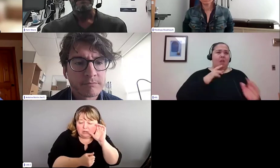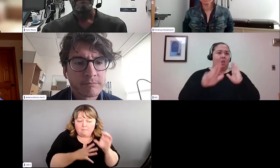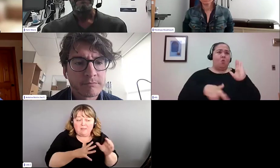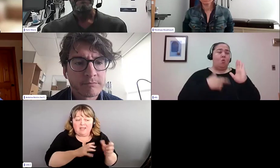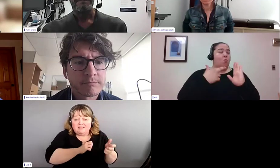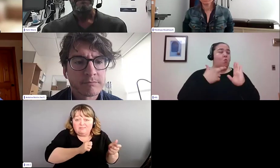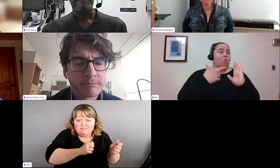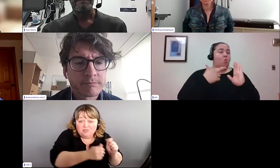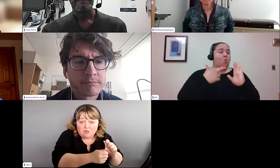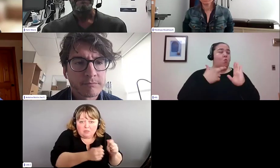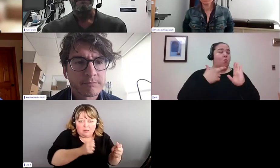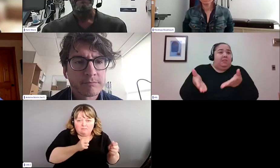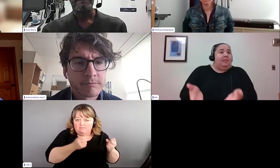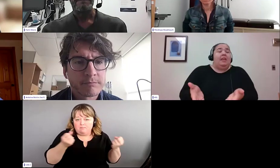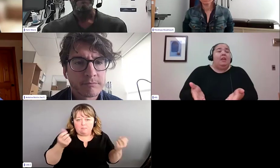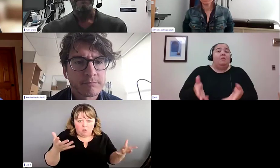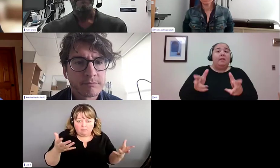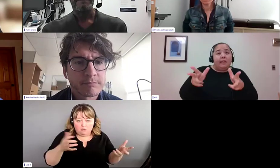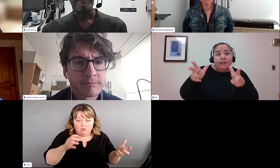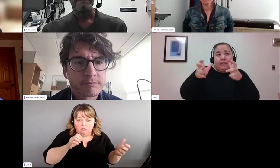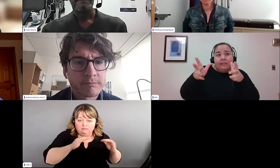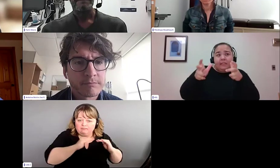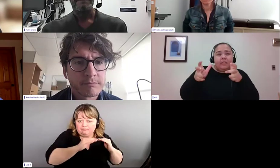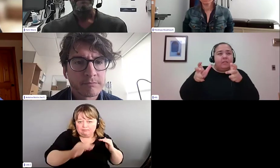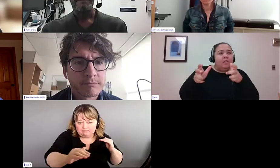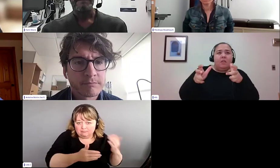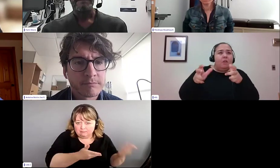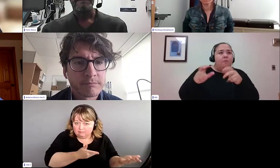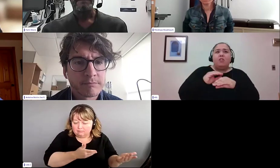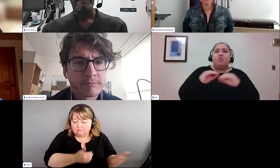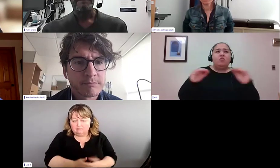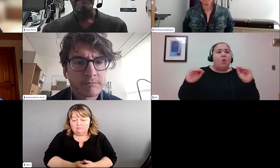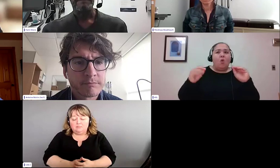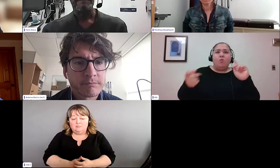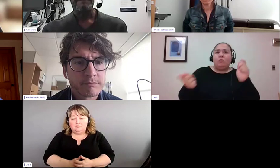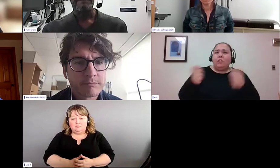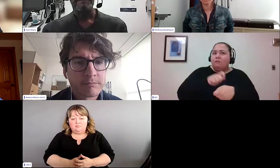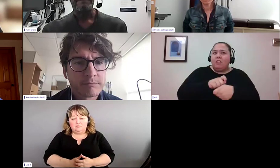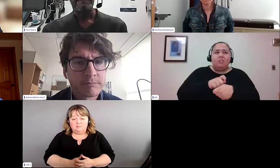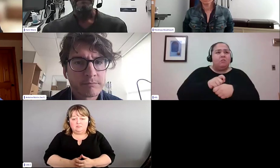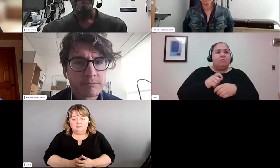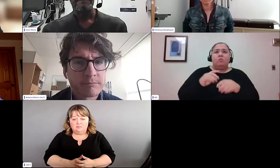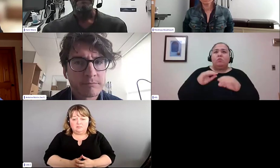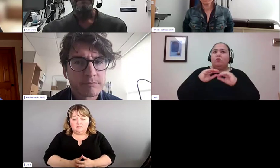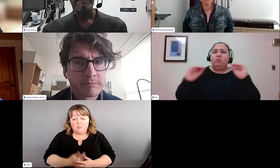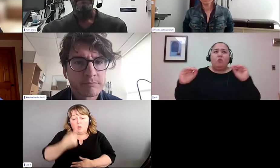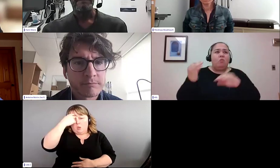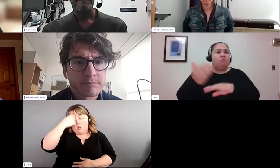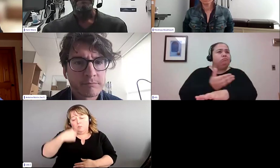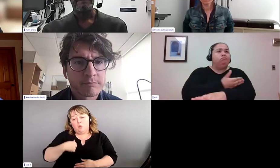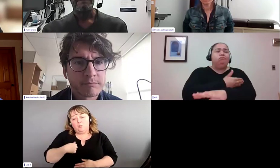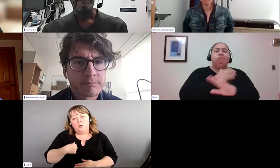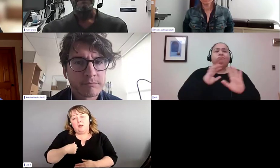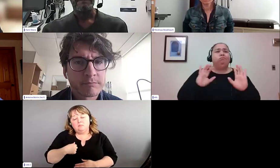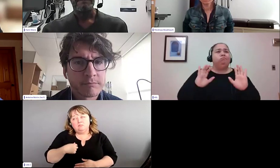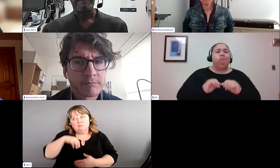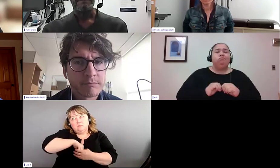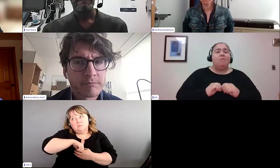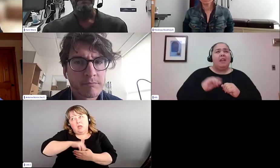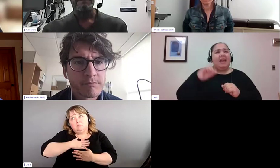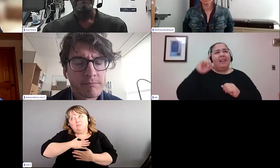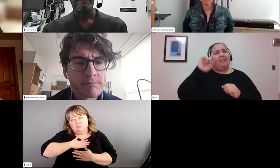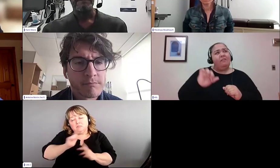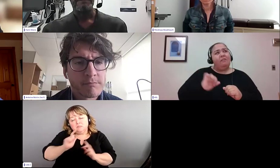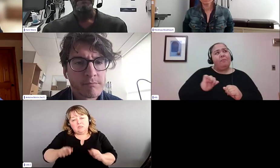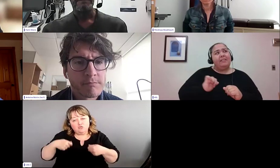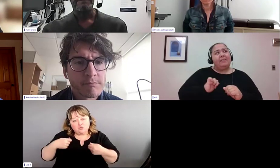to listen, but there won't be any transformation. There won't be any change. I think that for myself, at least,